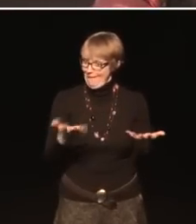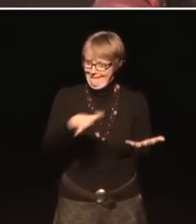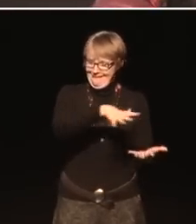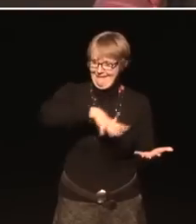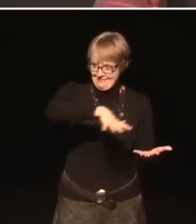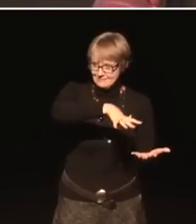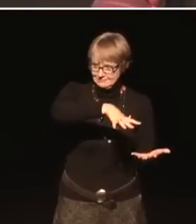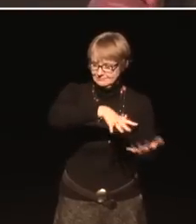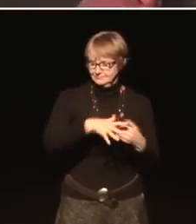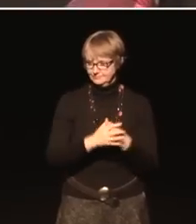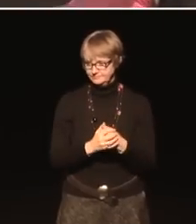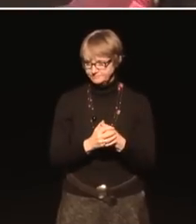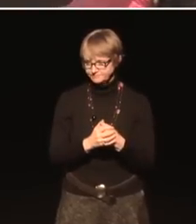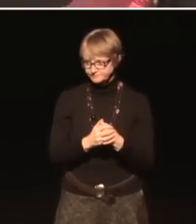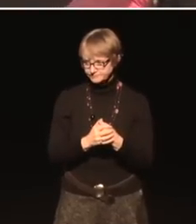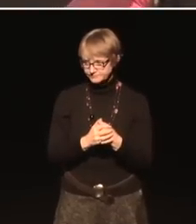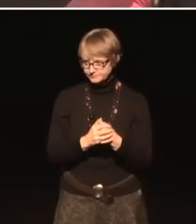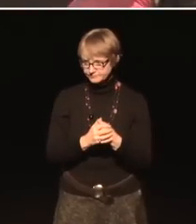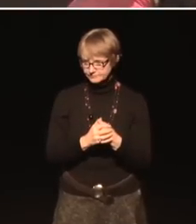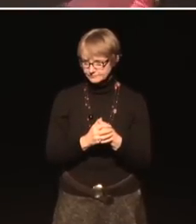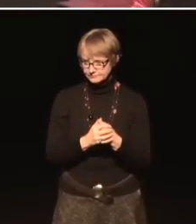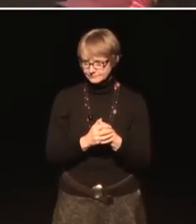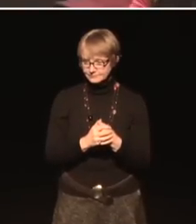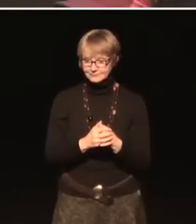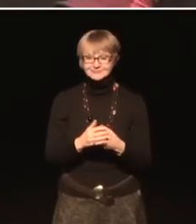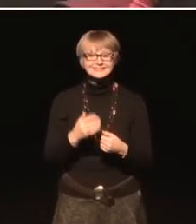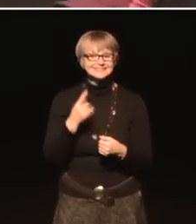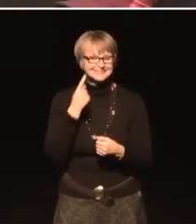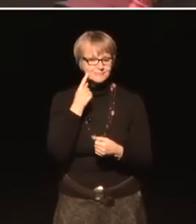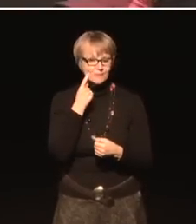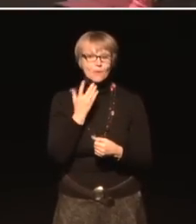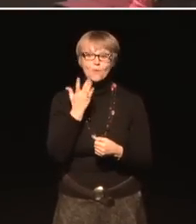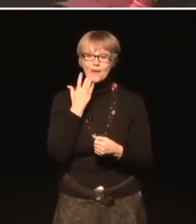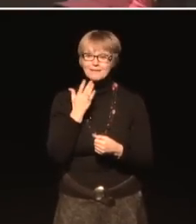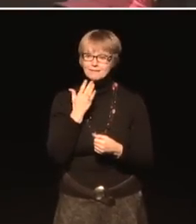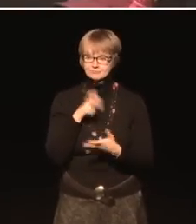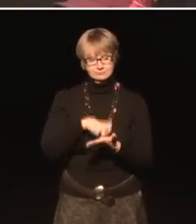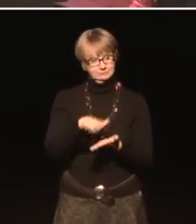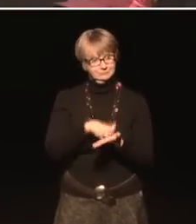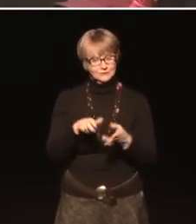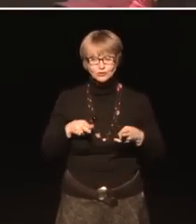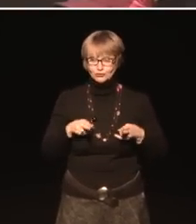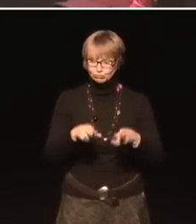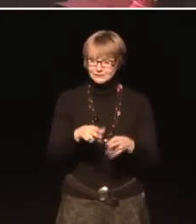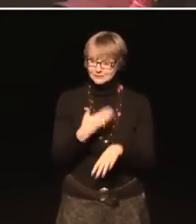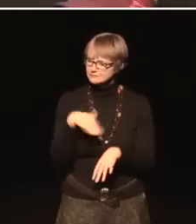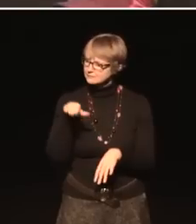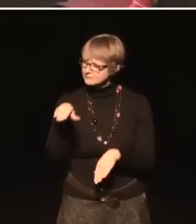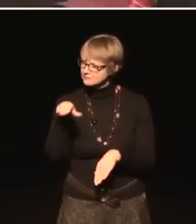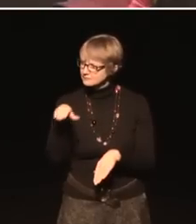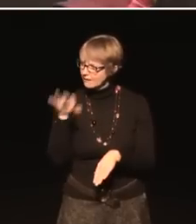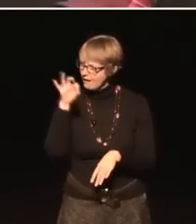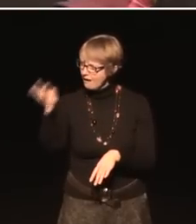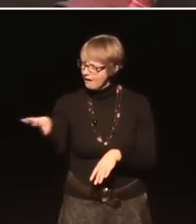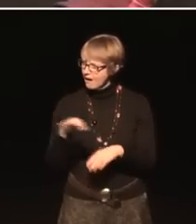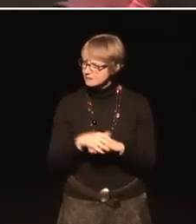groups. Now, there's a really simple thing that actually when you hit the street, you can ask people and they'll tell you, oh, so-and-so